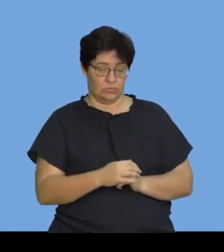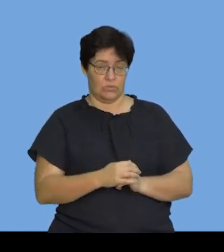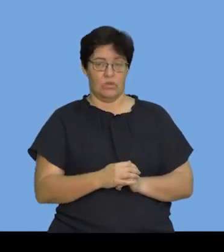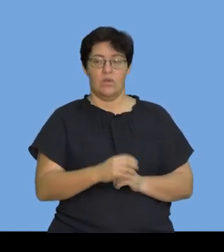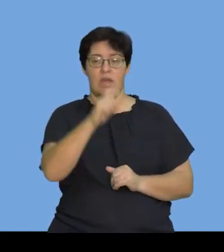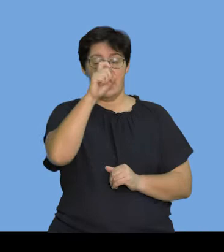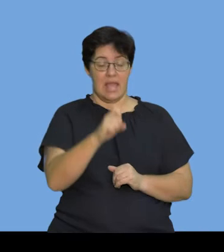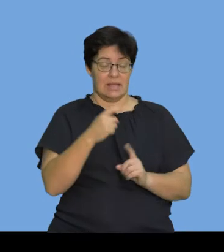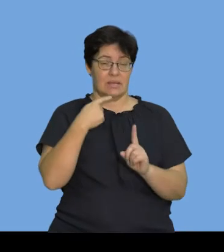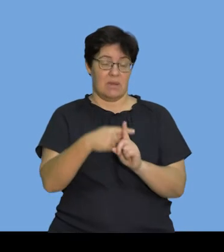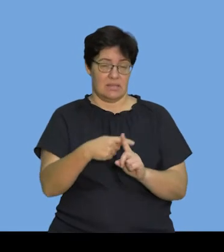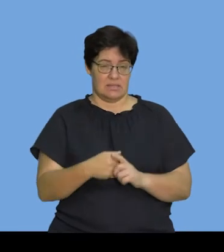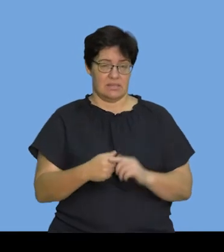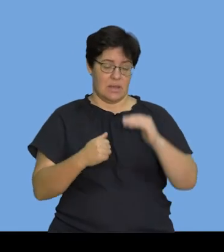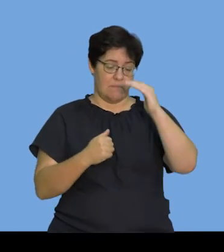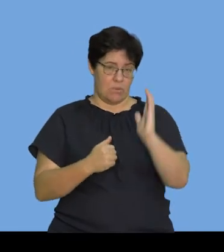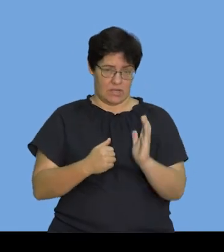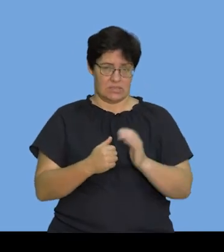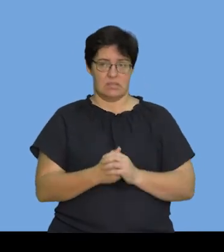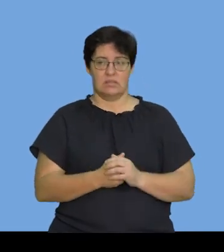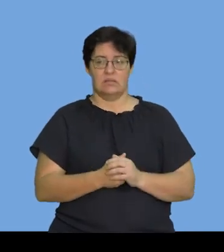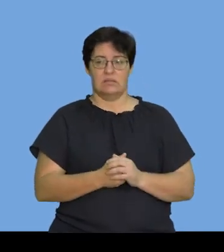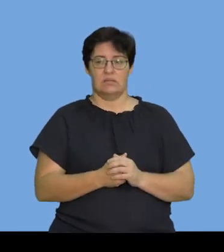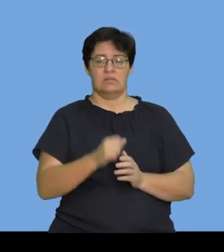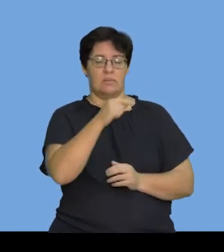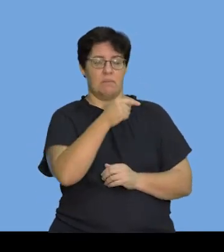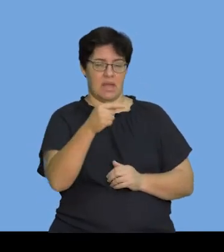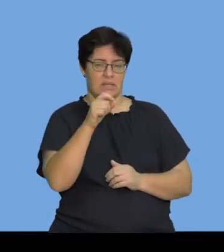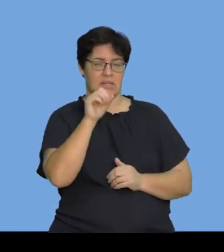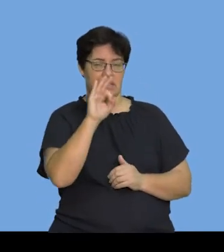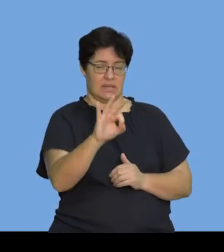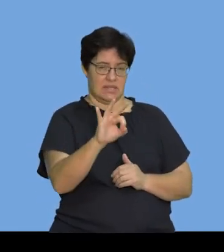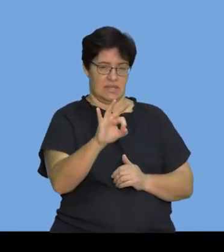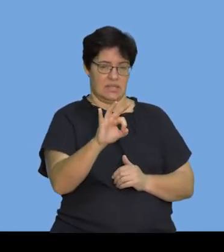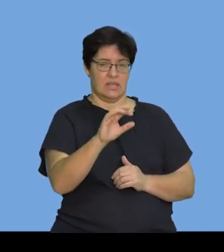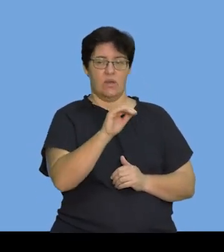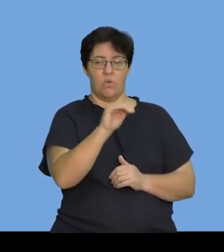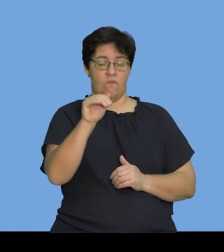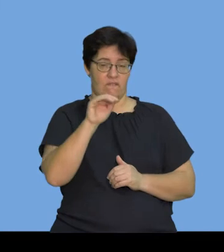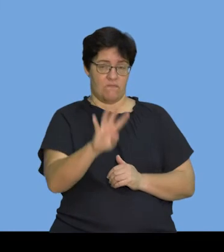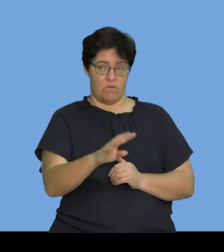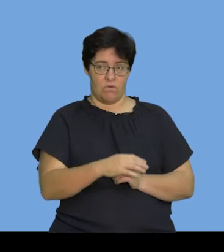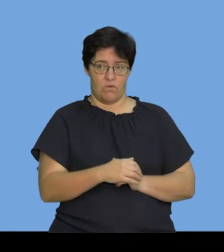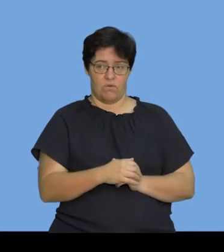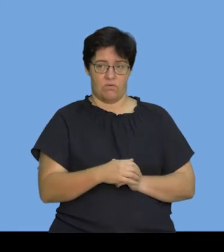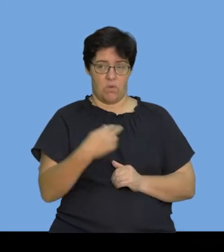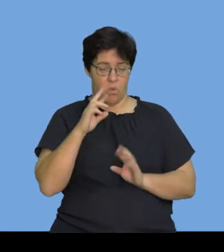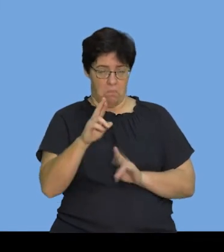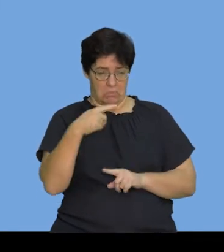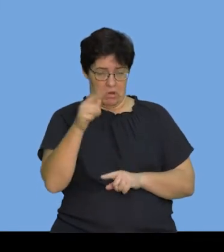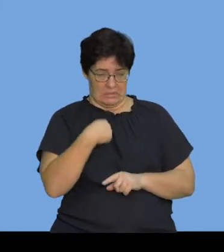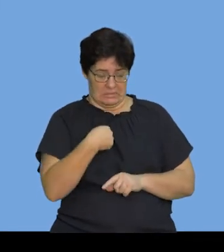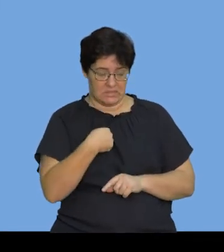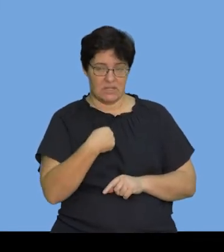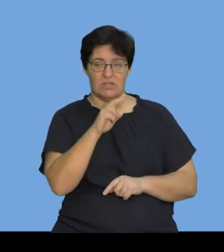plus, in the brackets here, it's supposed to be minus 3 over 4. I hope I have that right.